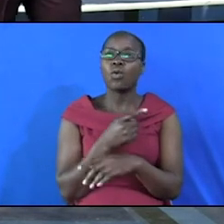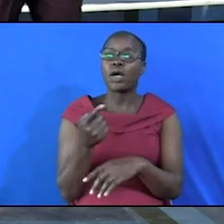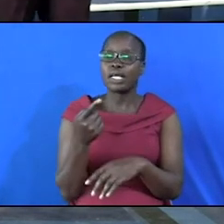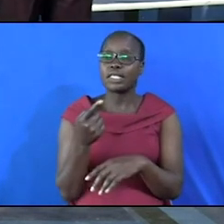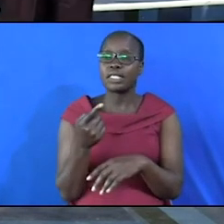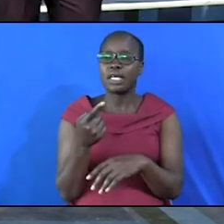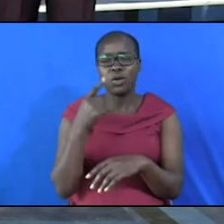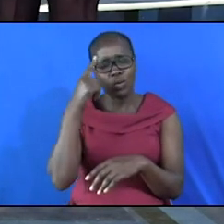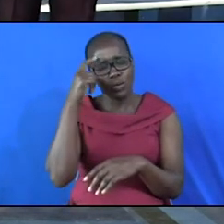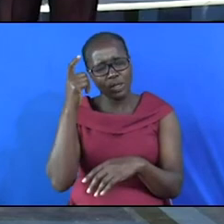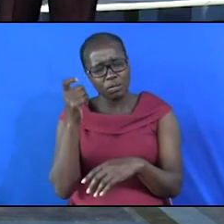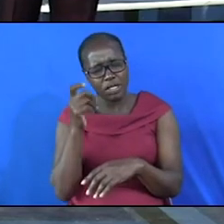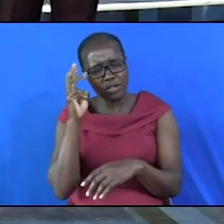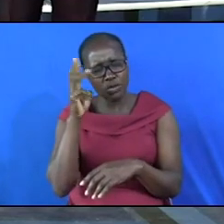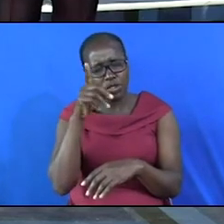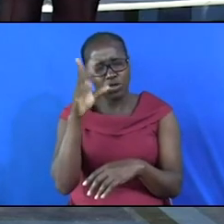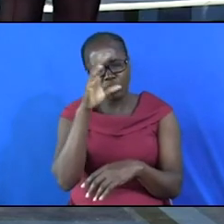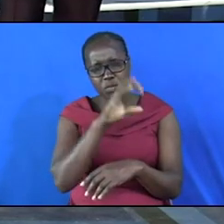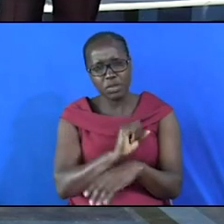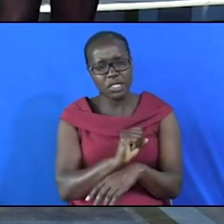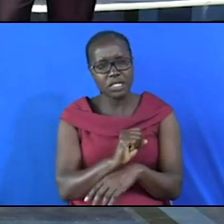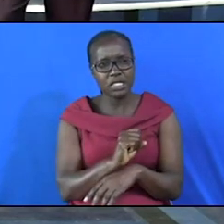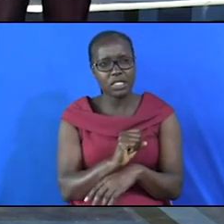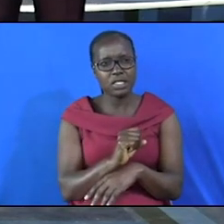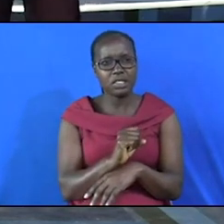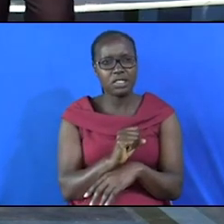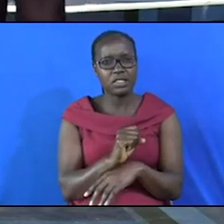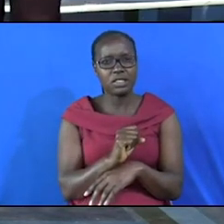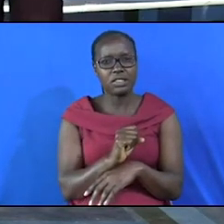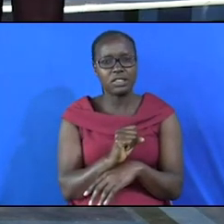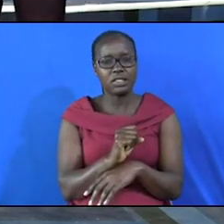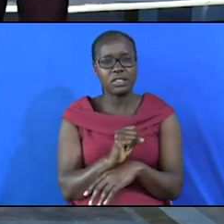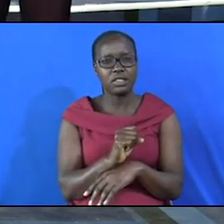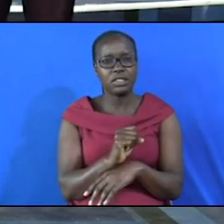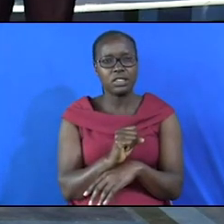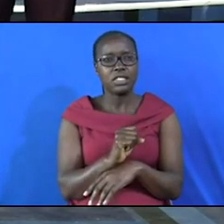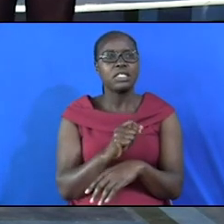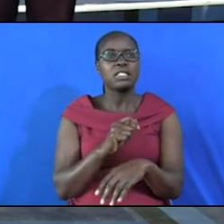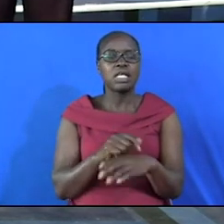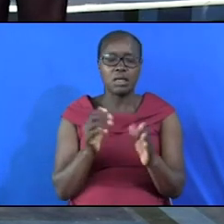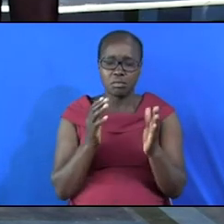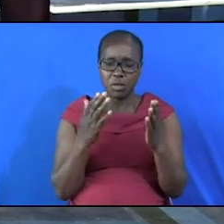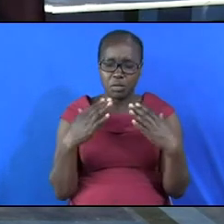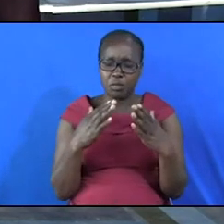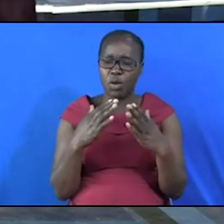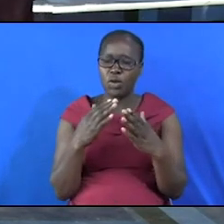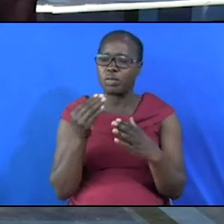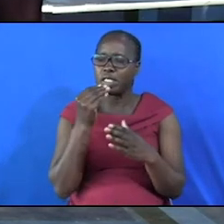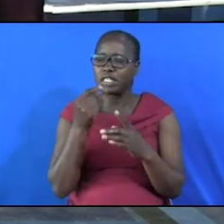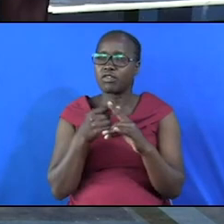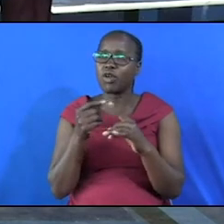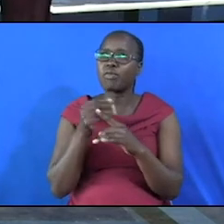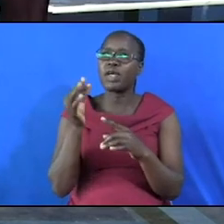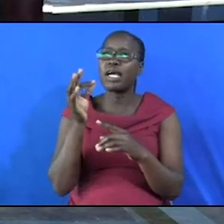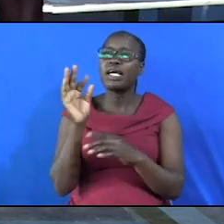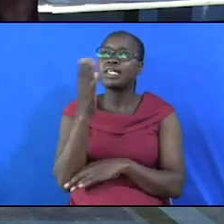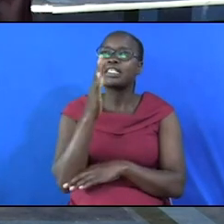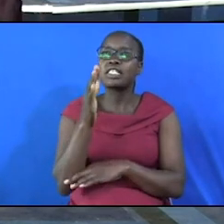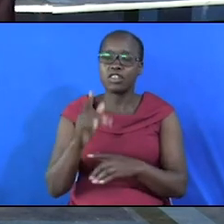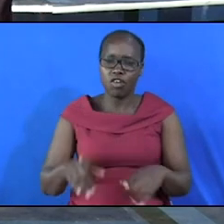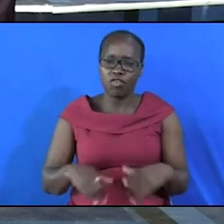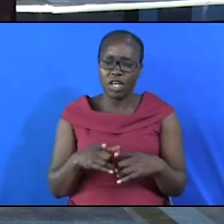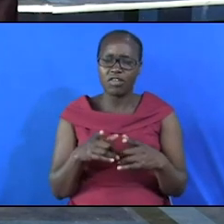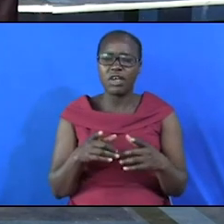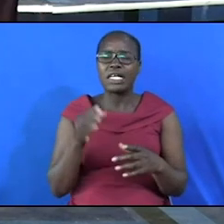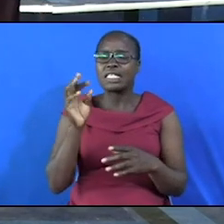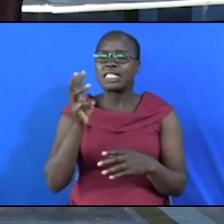will be marching, will you be missed? Will you be missed? When people will be plucking the tree of life, drinking from the river of life, will